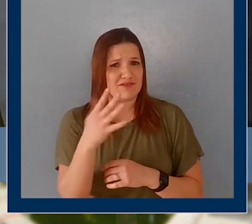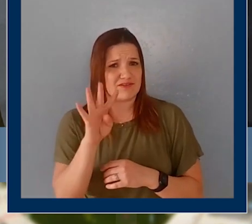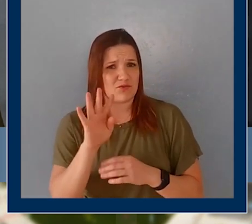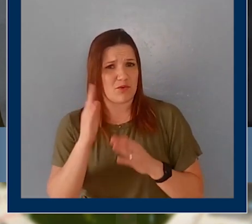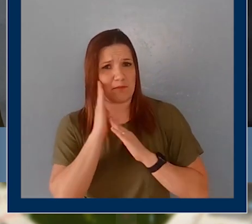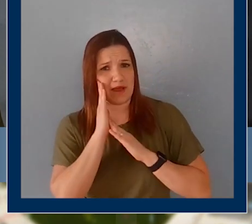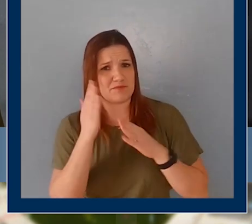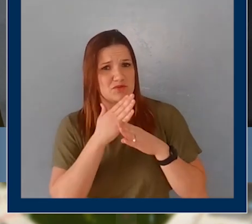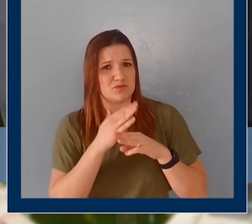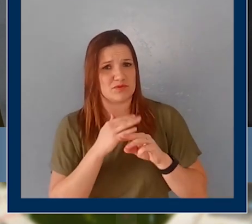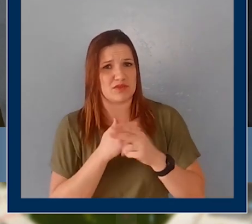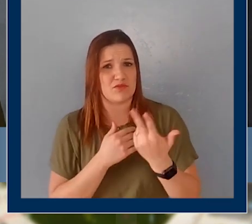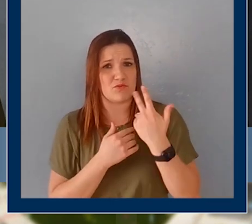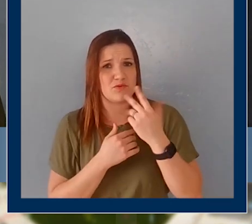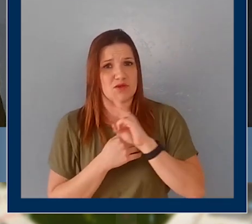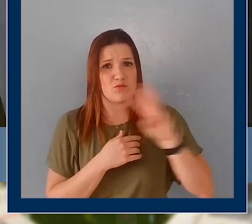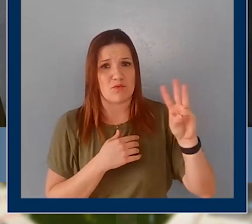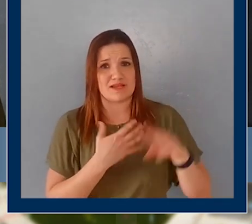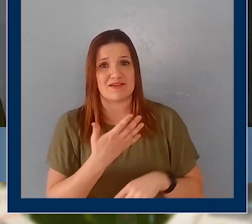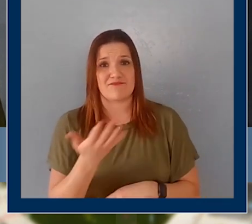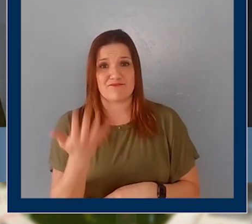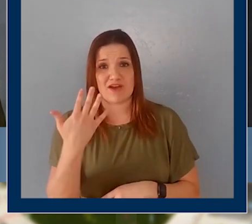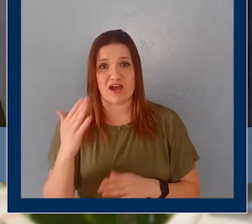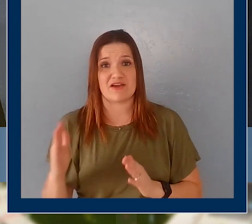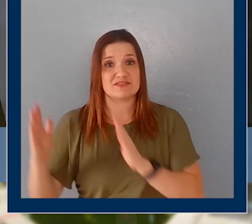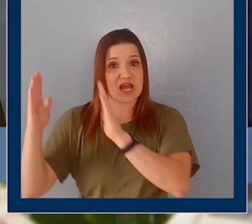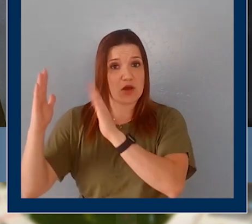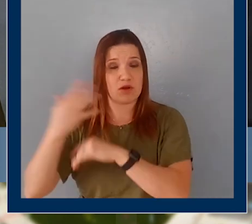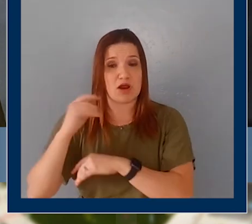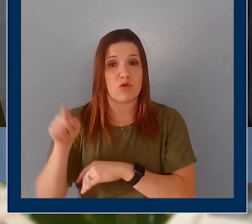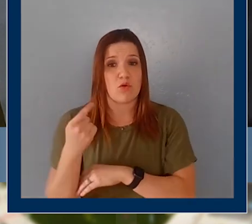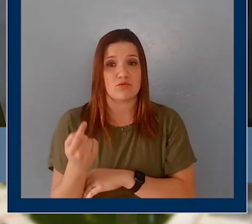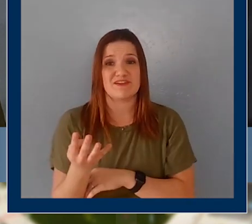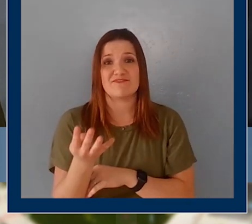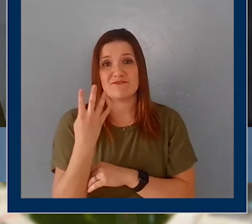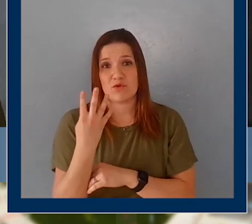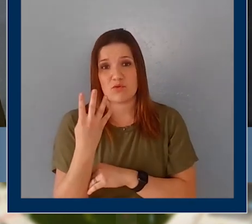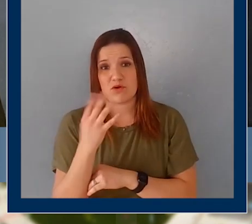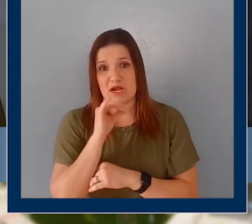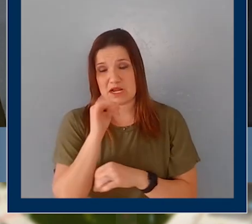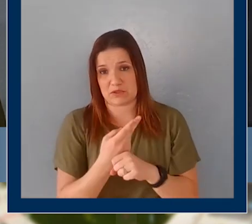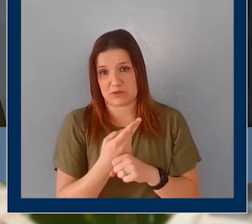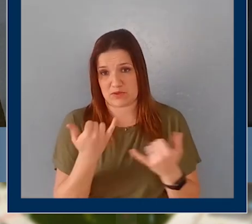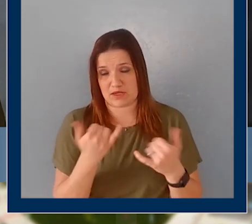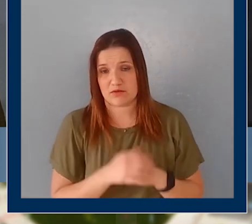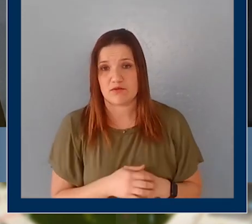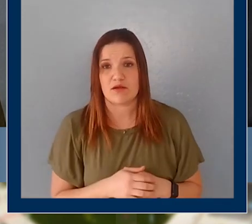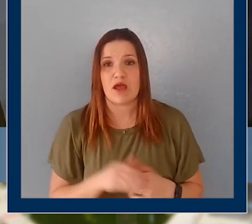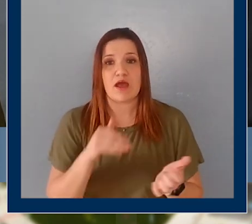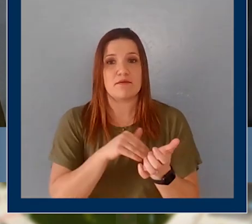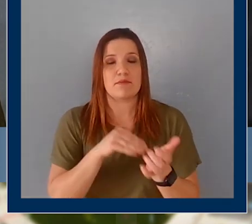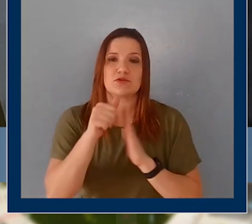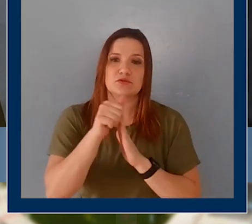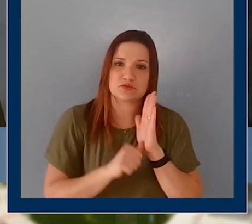had 323 patients in those 344 beds. We have 41 ICU beds between 2